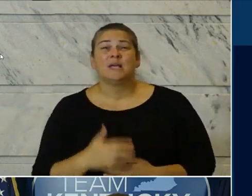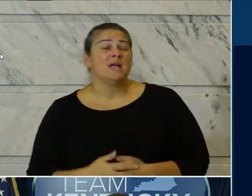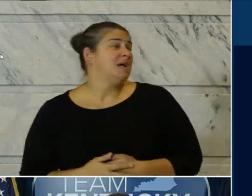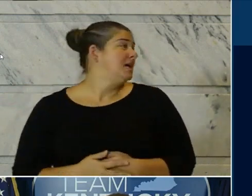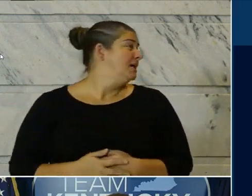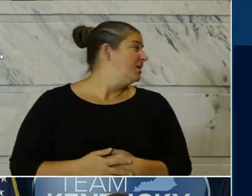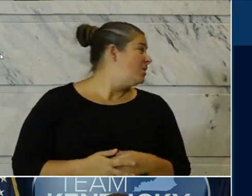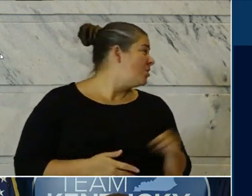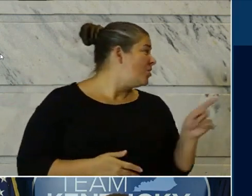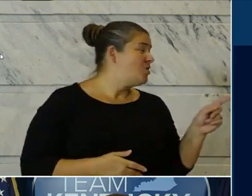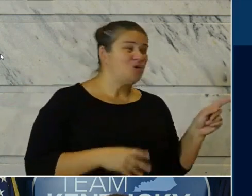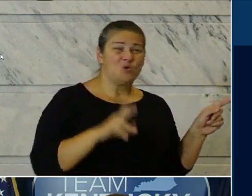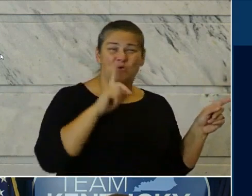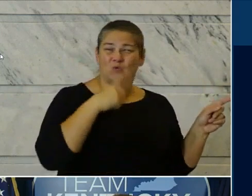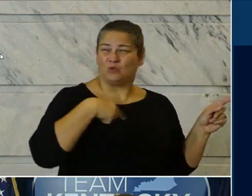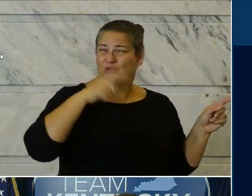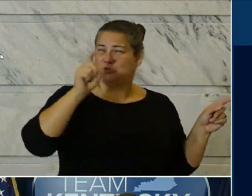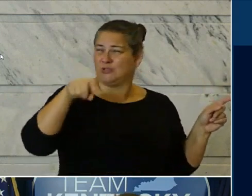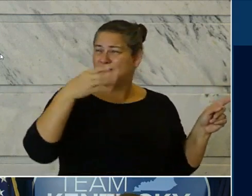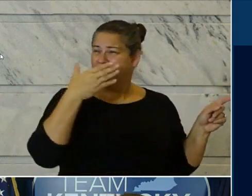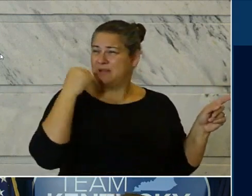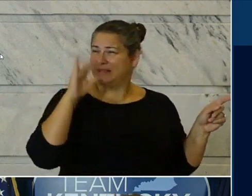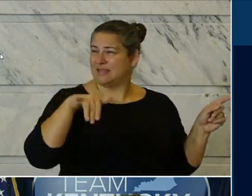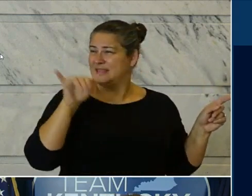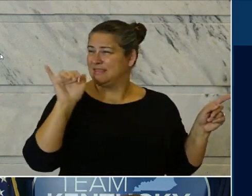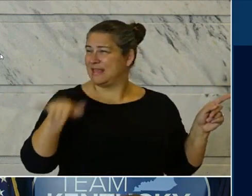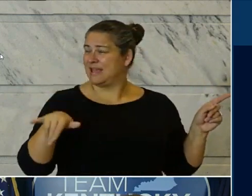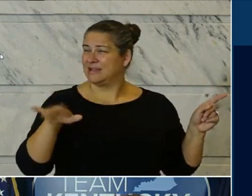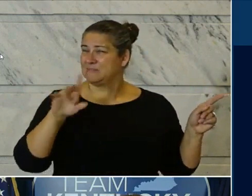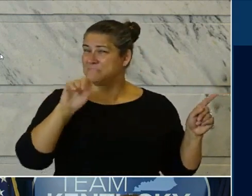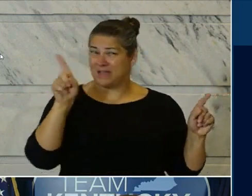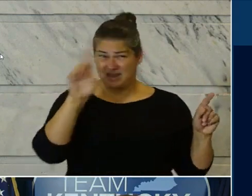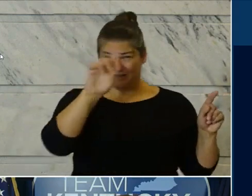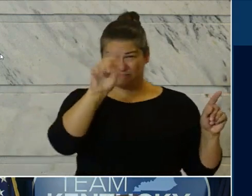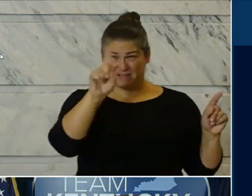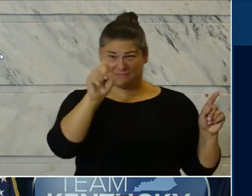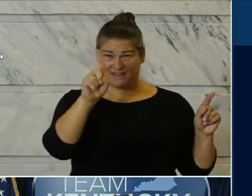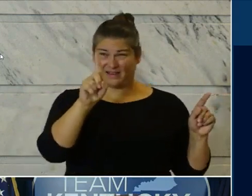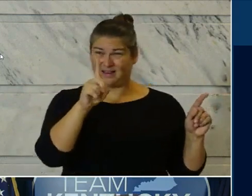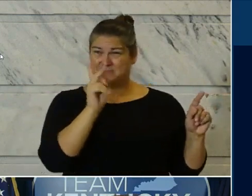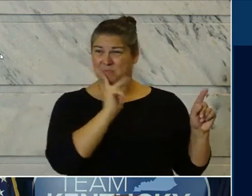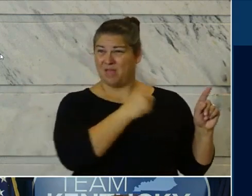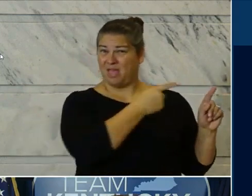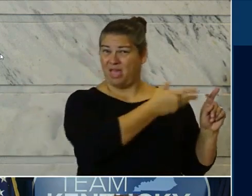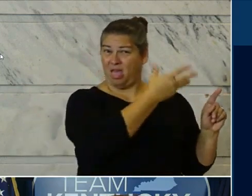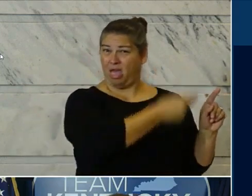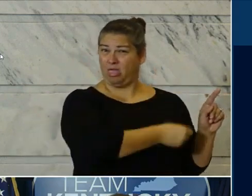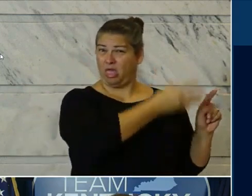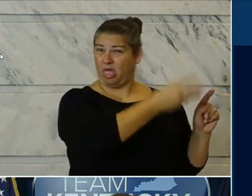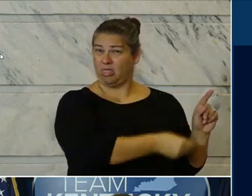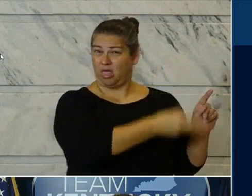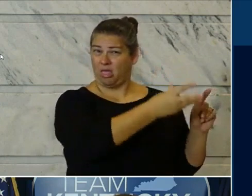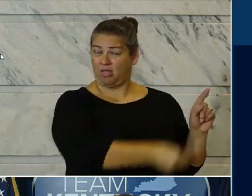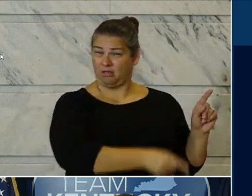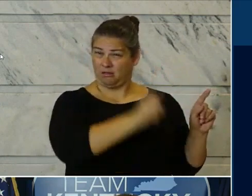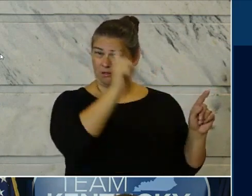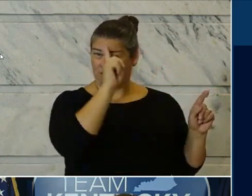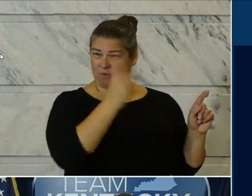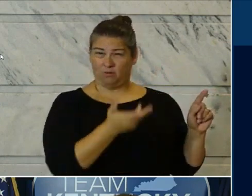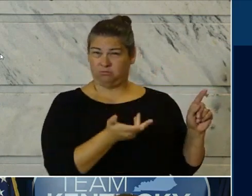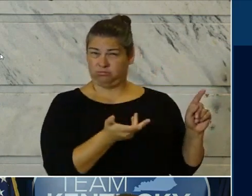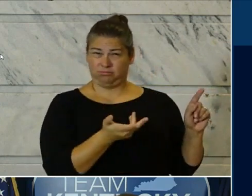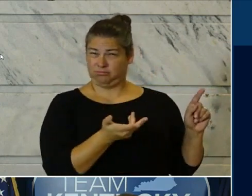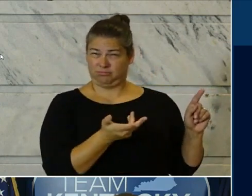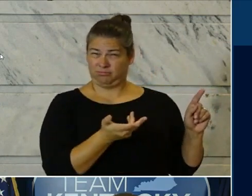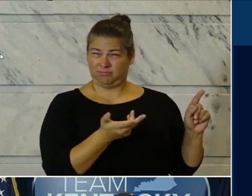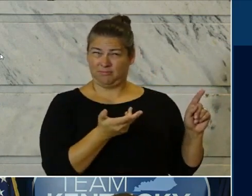people's lives? Do we want to get to the end of this virus and say, I'm just not really happy with the fact that I got a